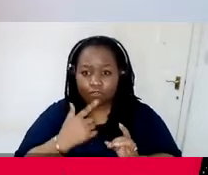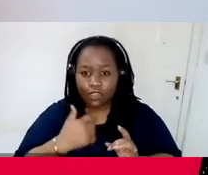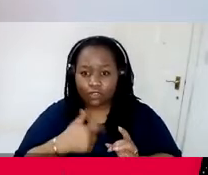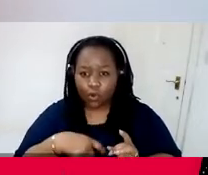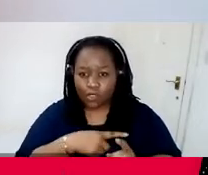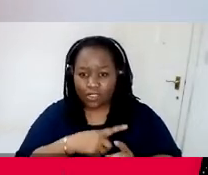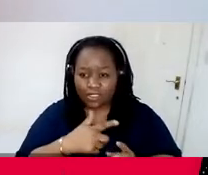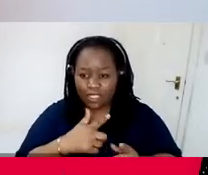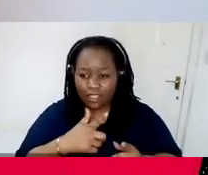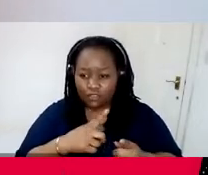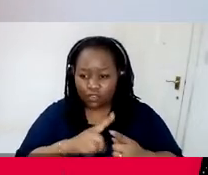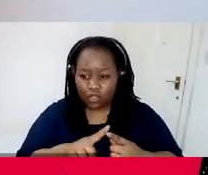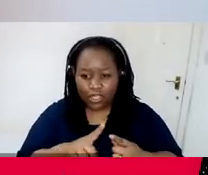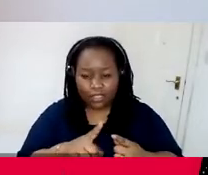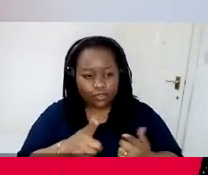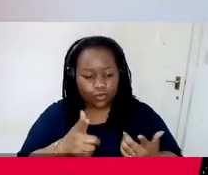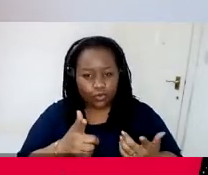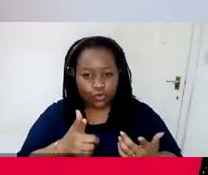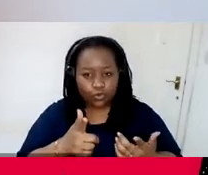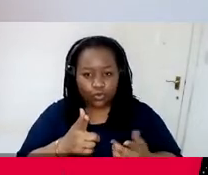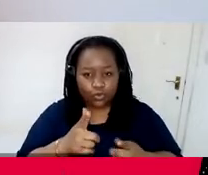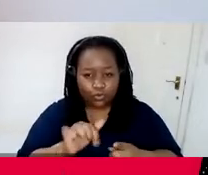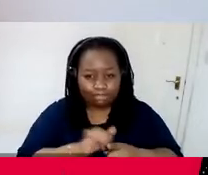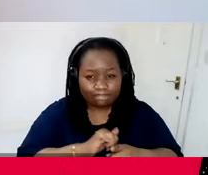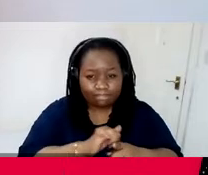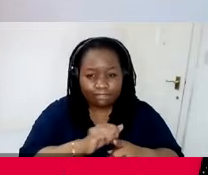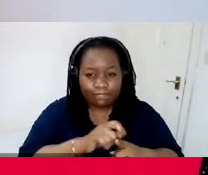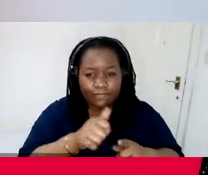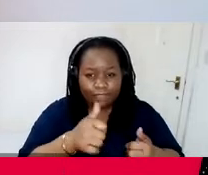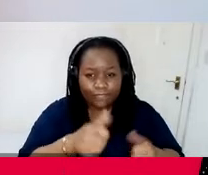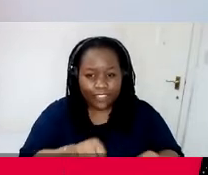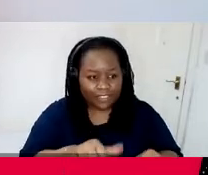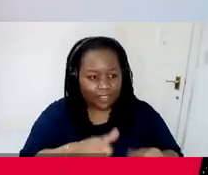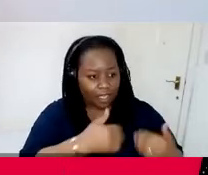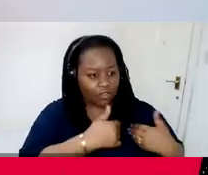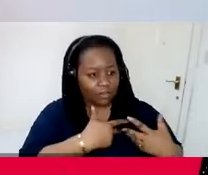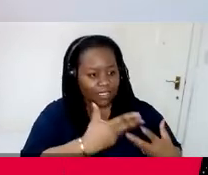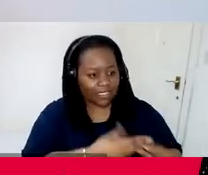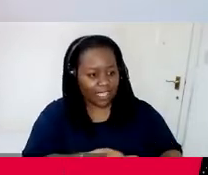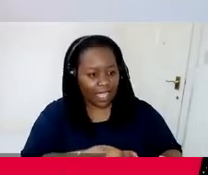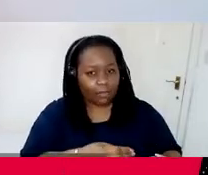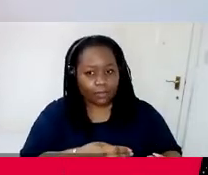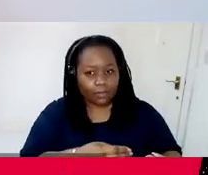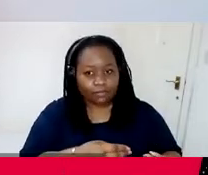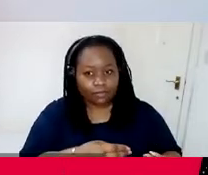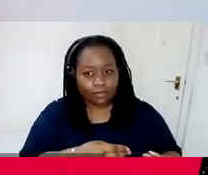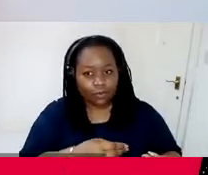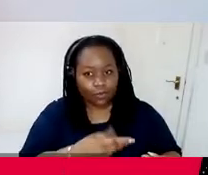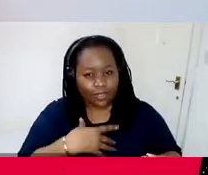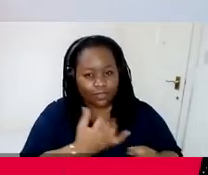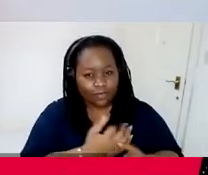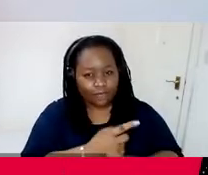as the acute accountability gap in Yemen.